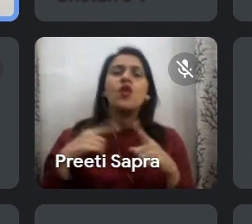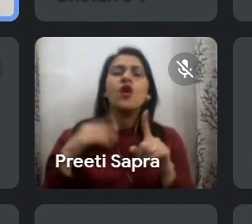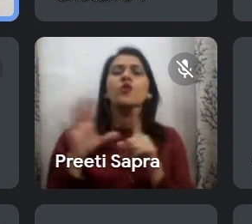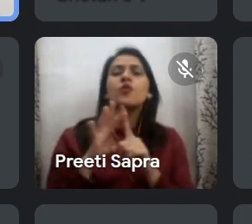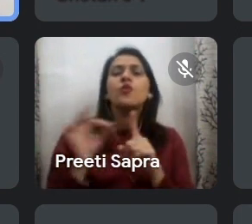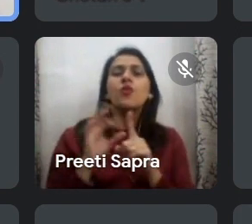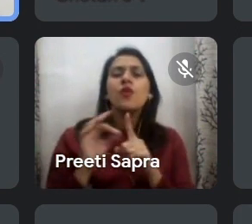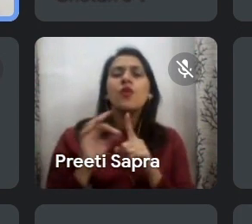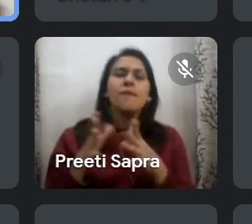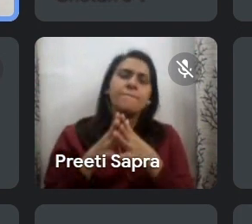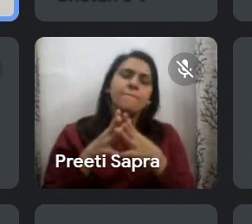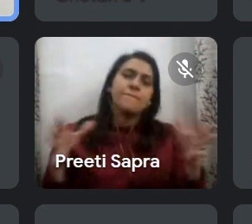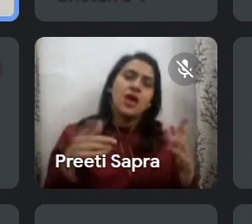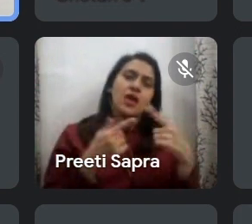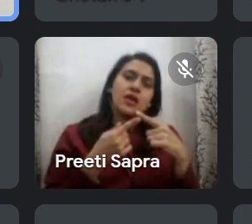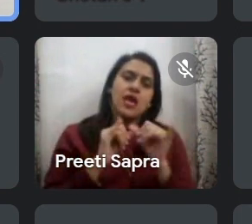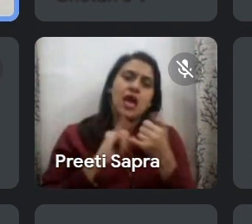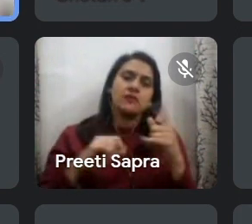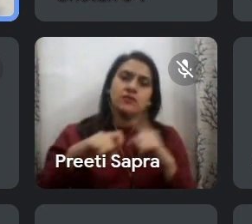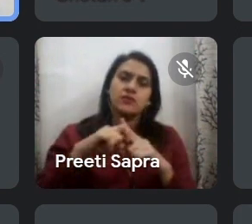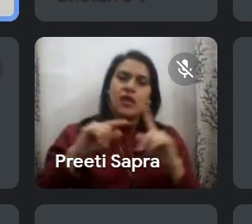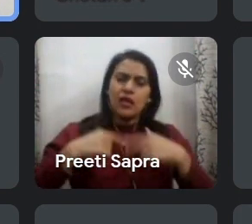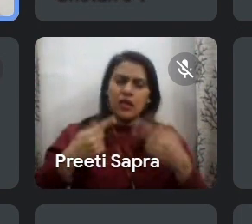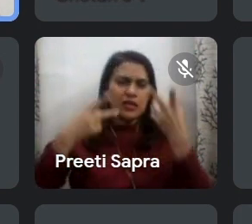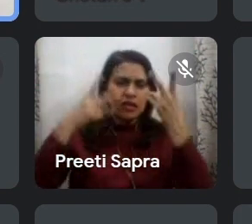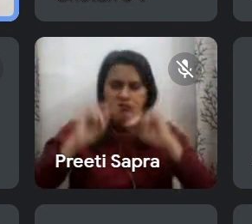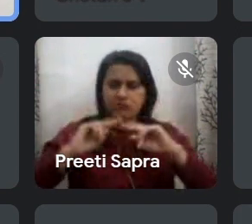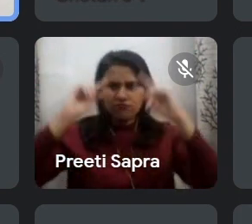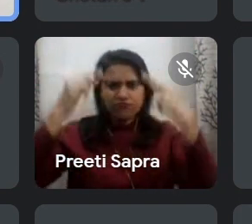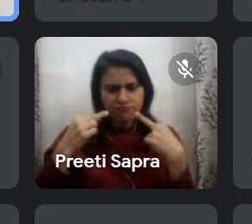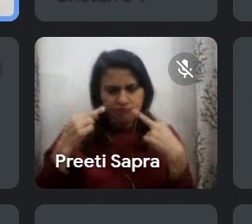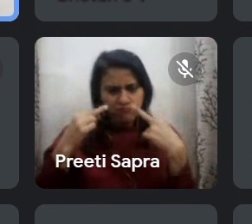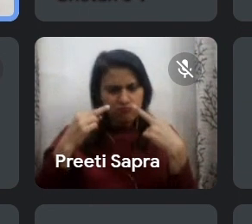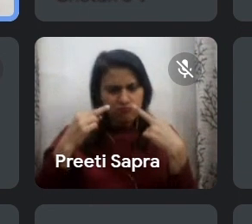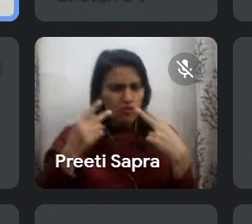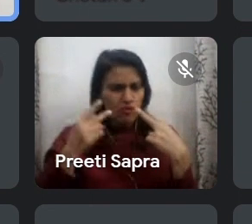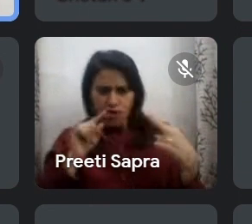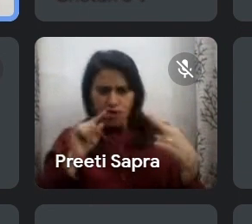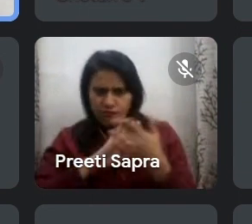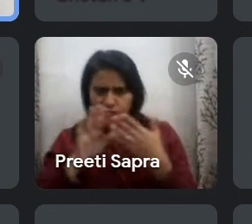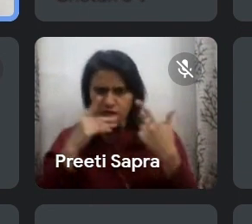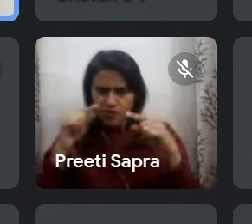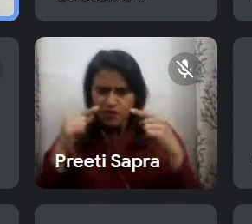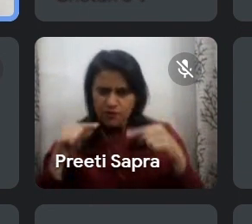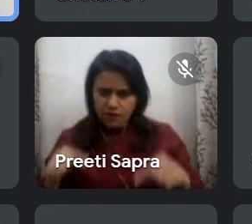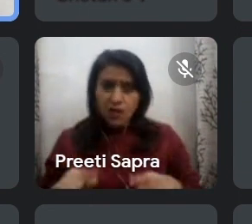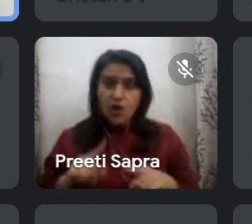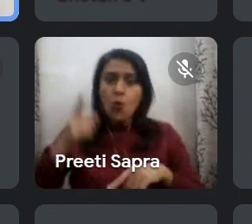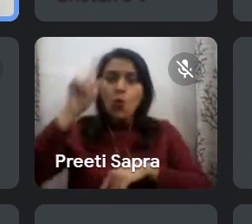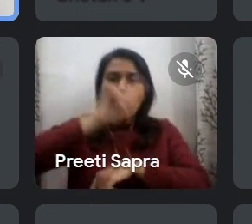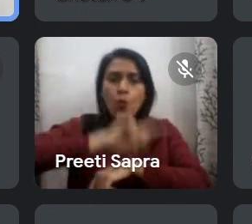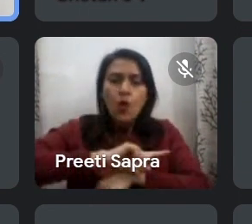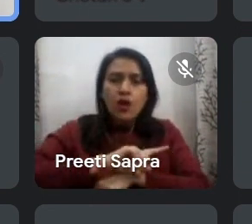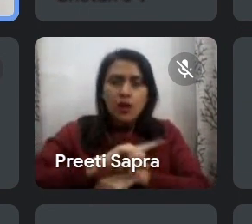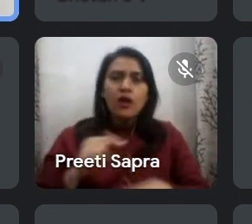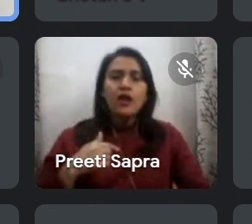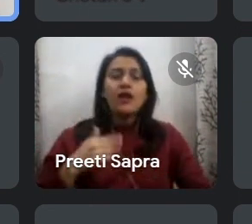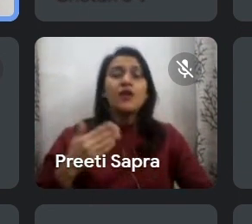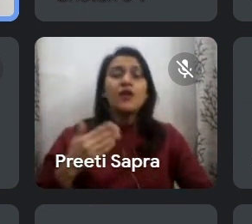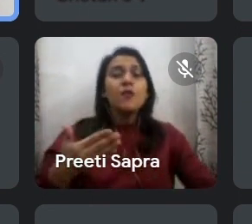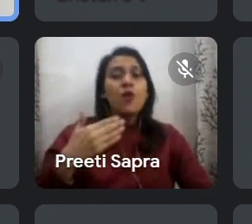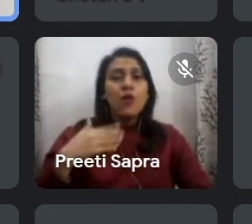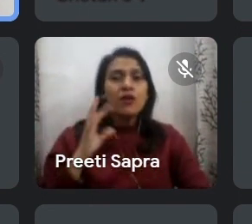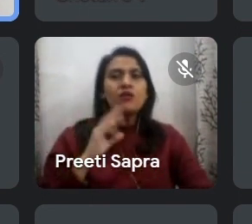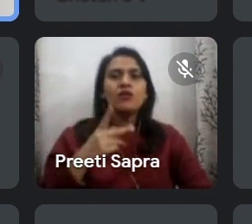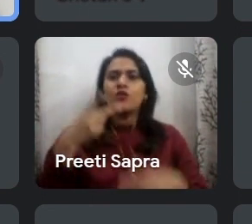big tasks. I re-examine myself, and it's just that one day of the week, because it's very likely that I might get too